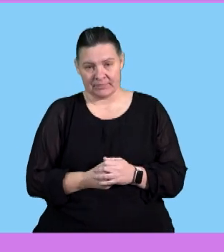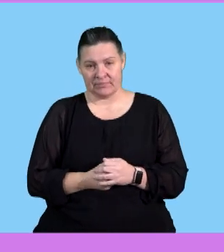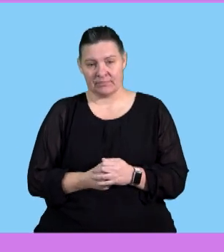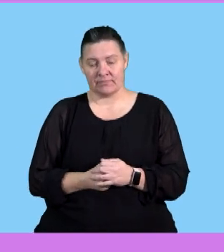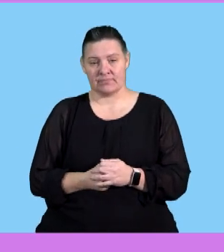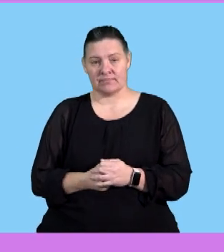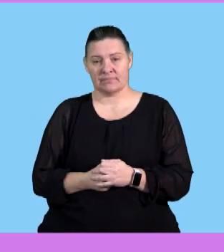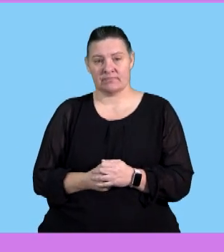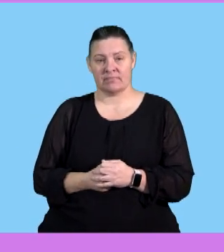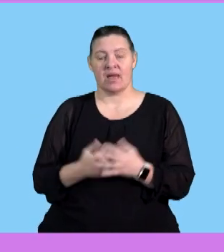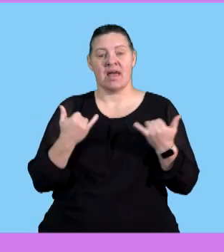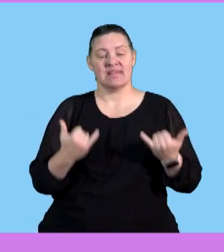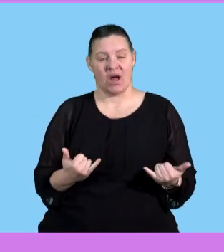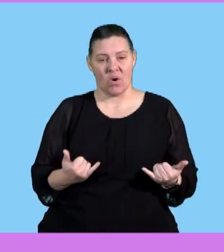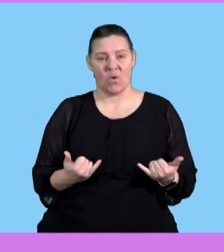these items.